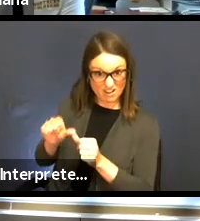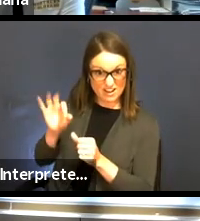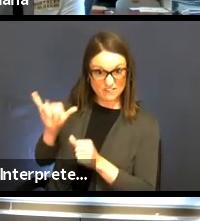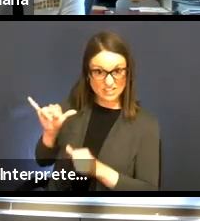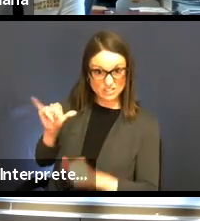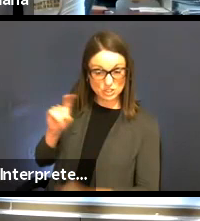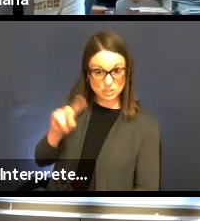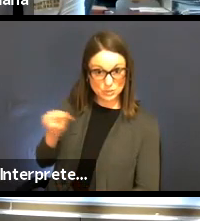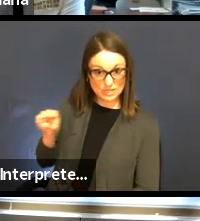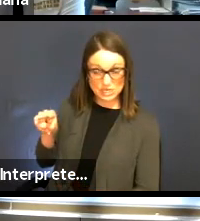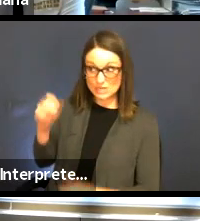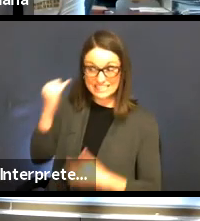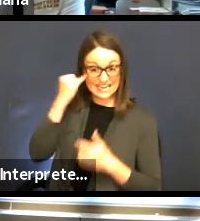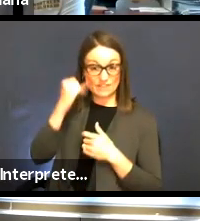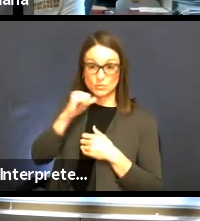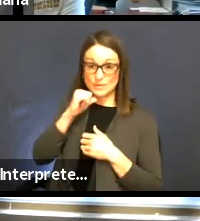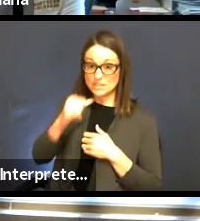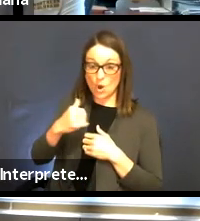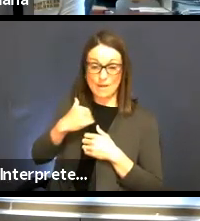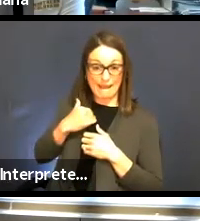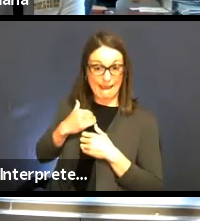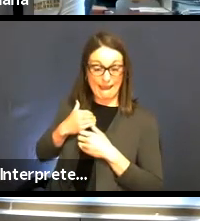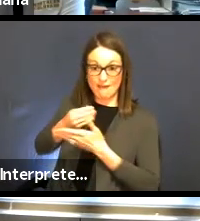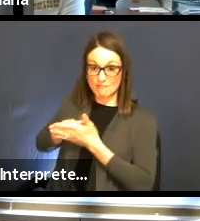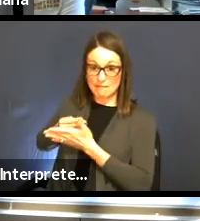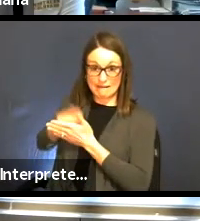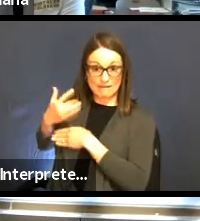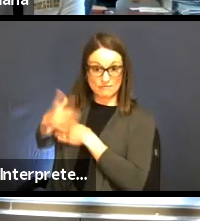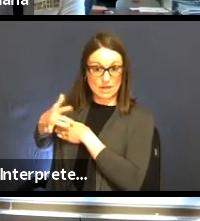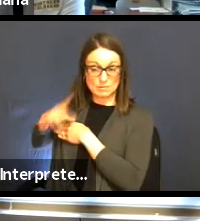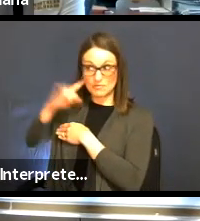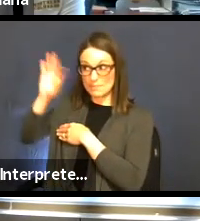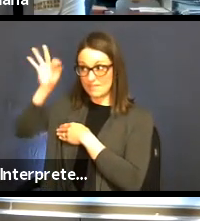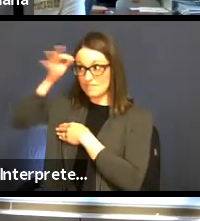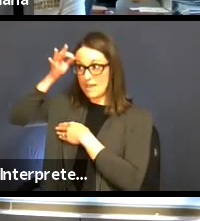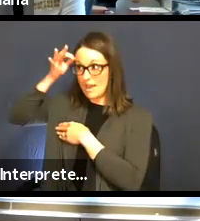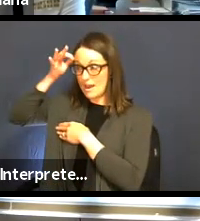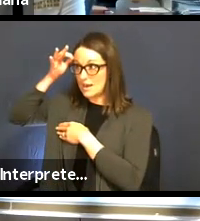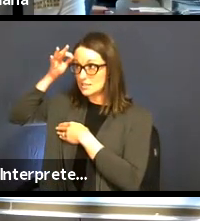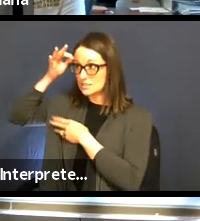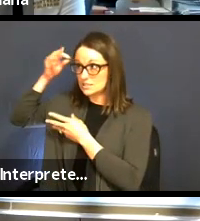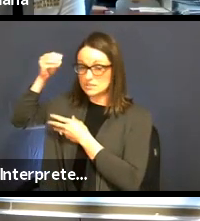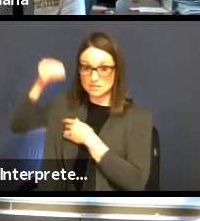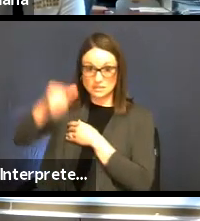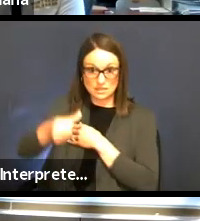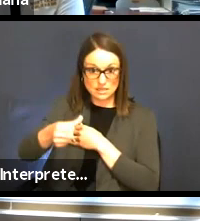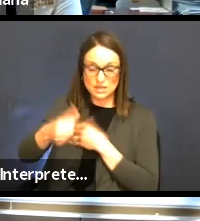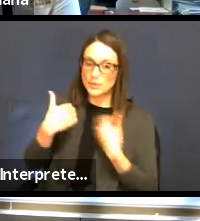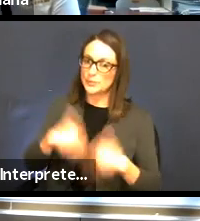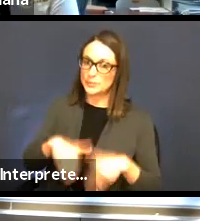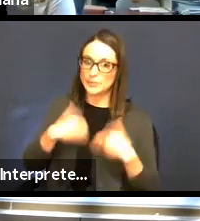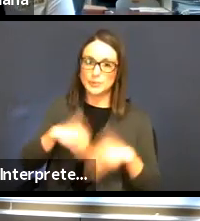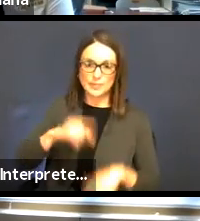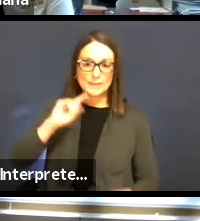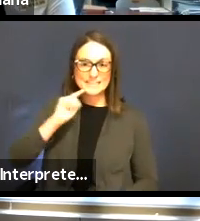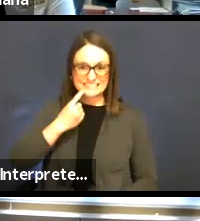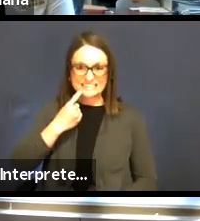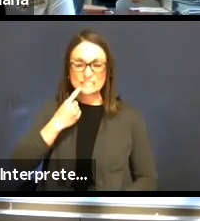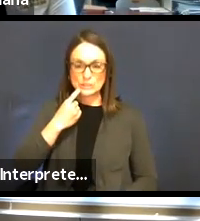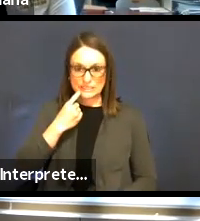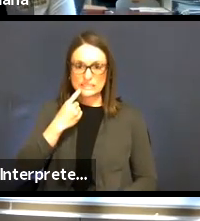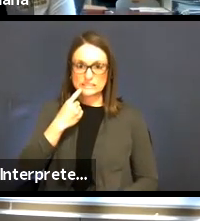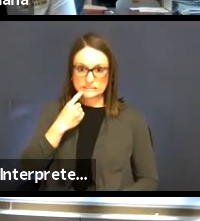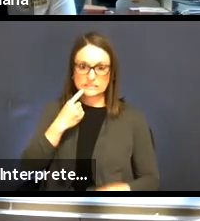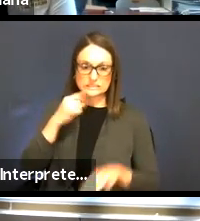have backfill from the federal government, we have a serious financial challenge to address. Yeah, like a